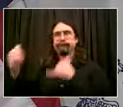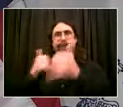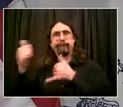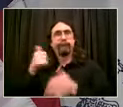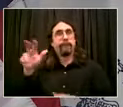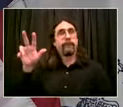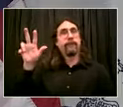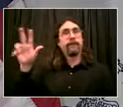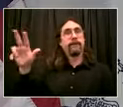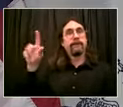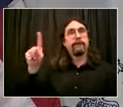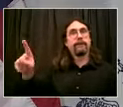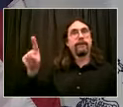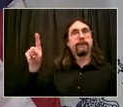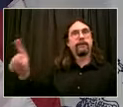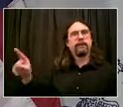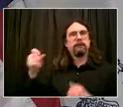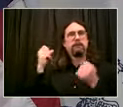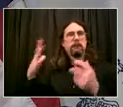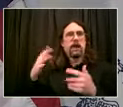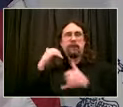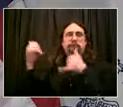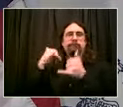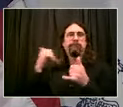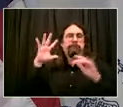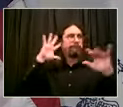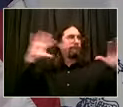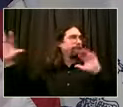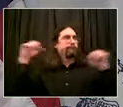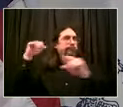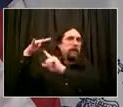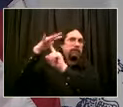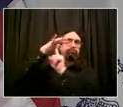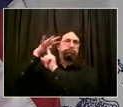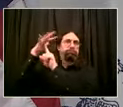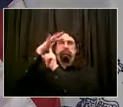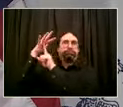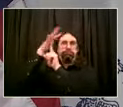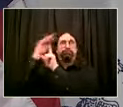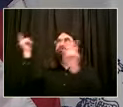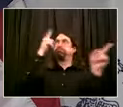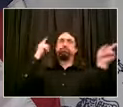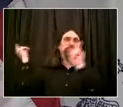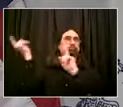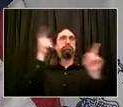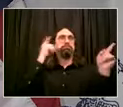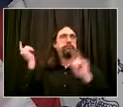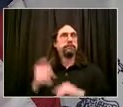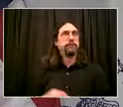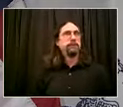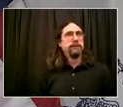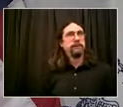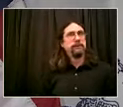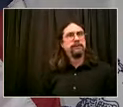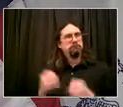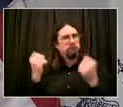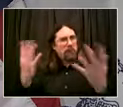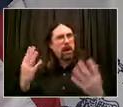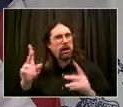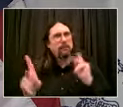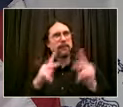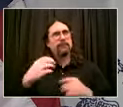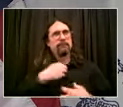that the helicopter industry brings in about $2 to $3 million in rent for the city of New York.